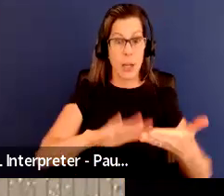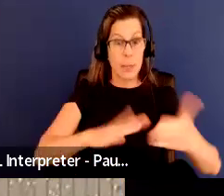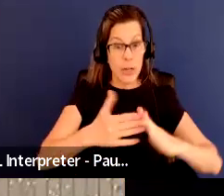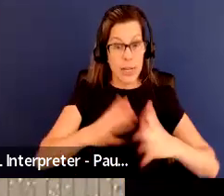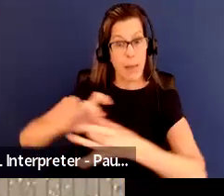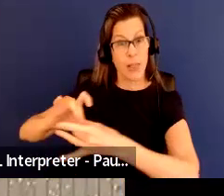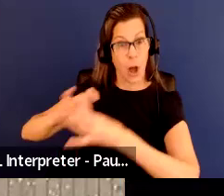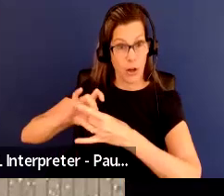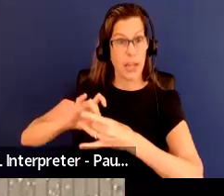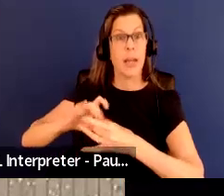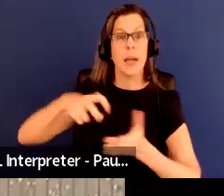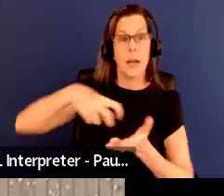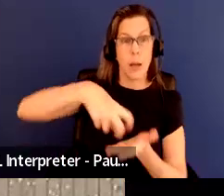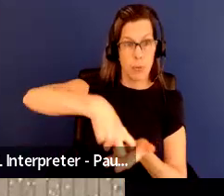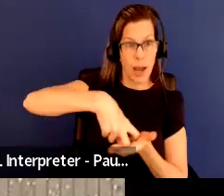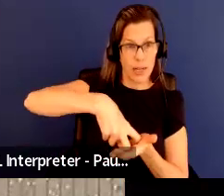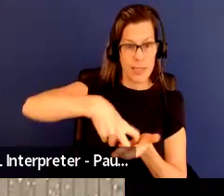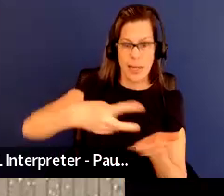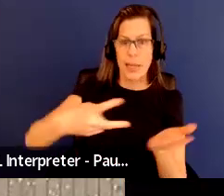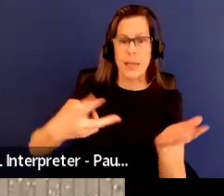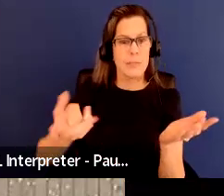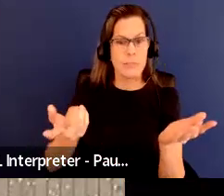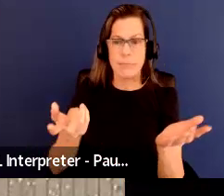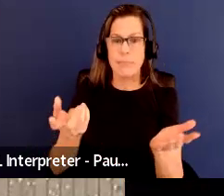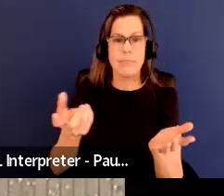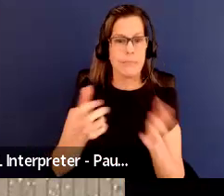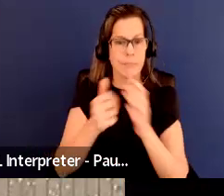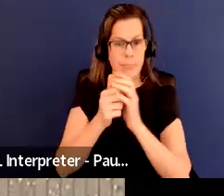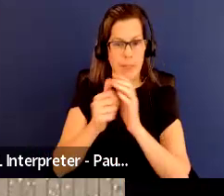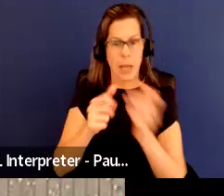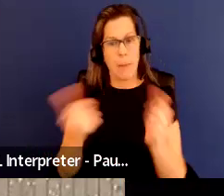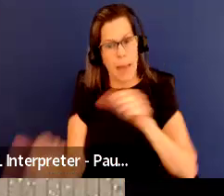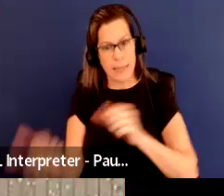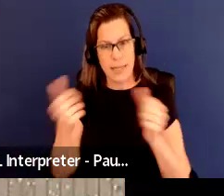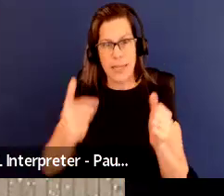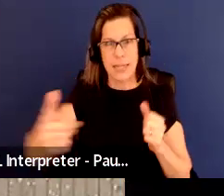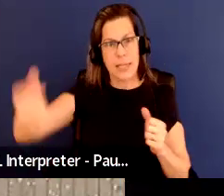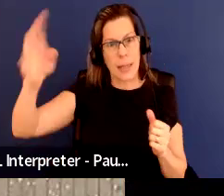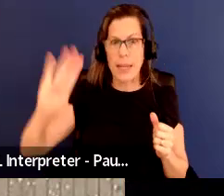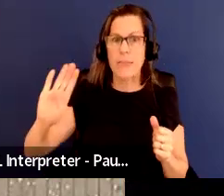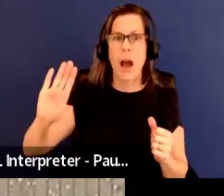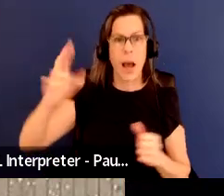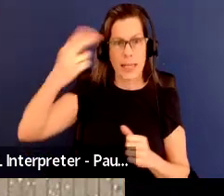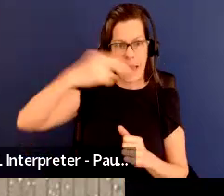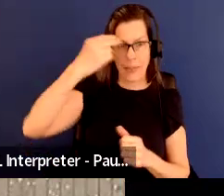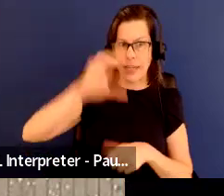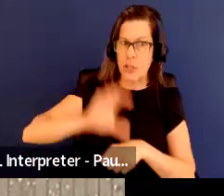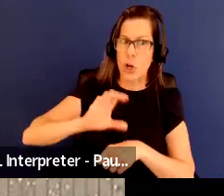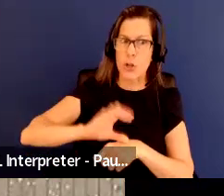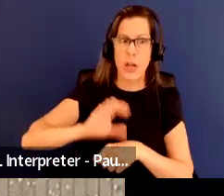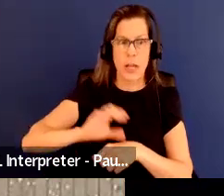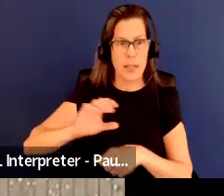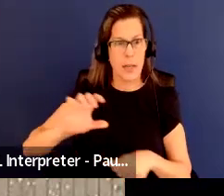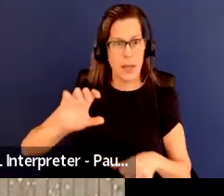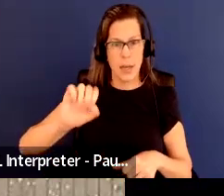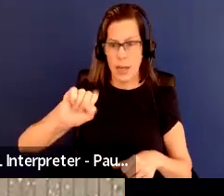in their Protestant Baptist churches and Assembly of God churches, but also in the Catholic Church. St. Joseph's